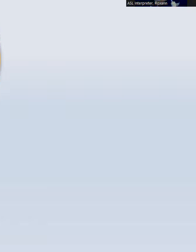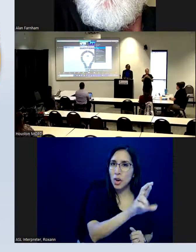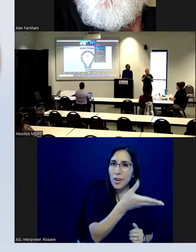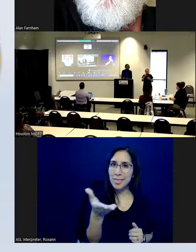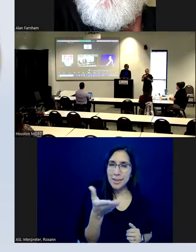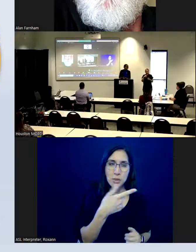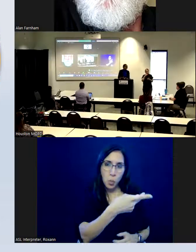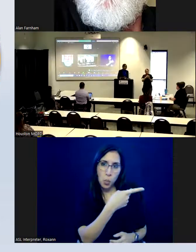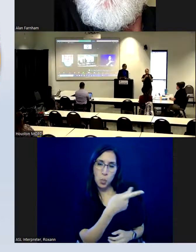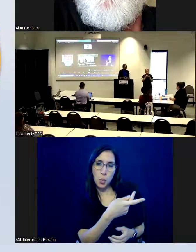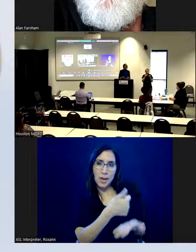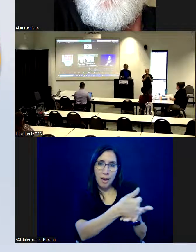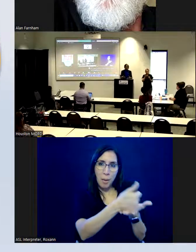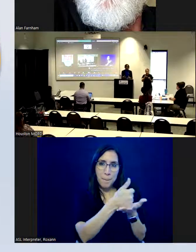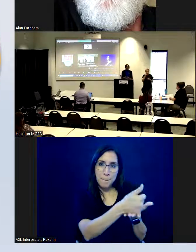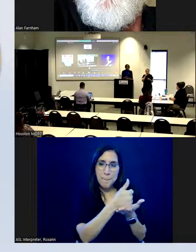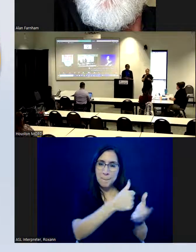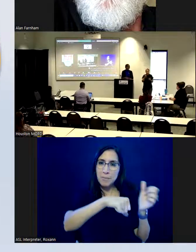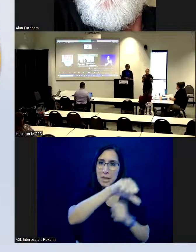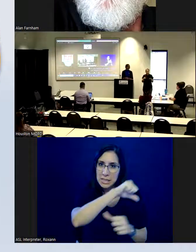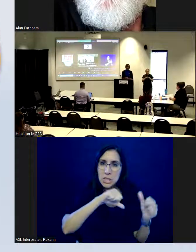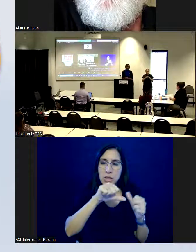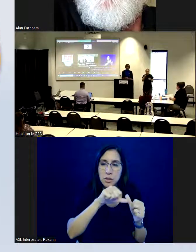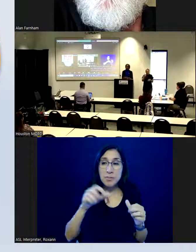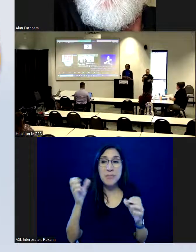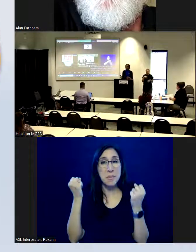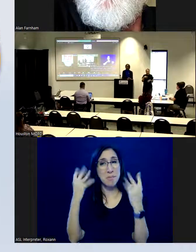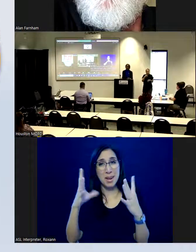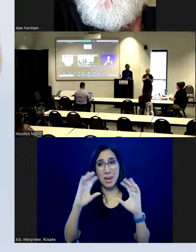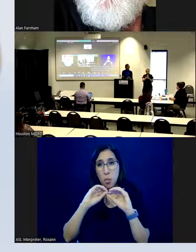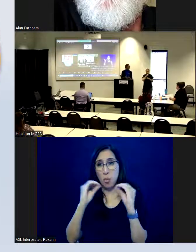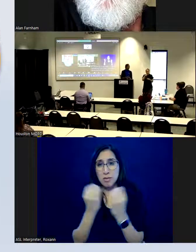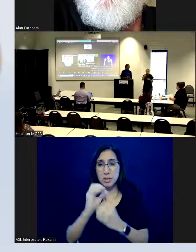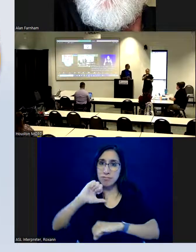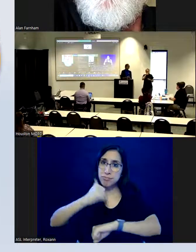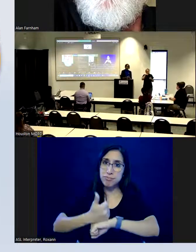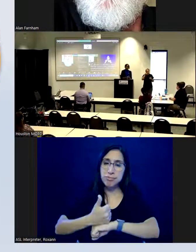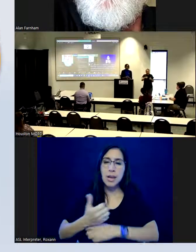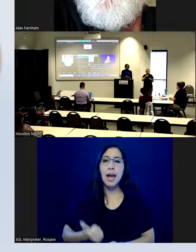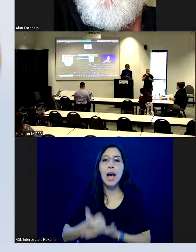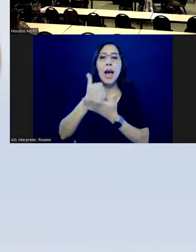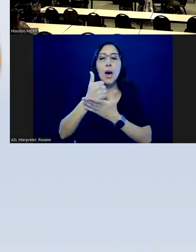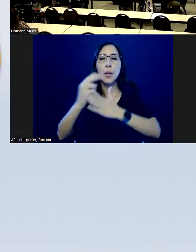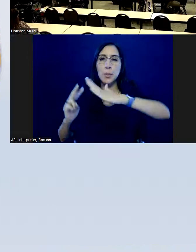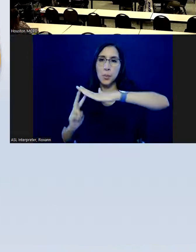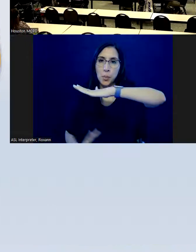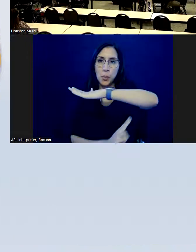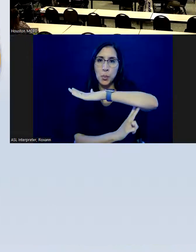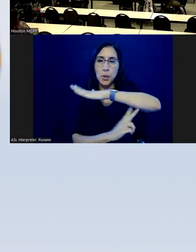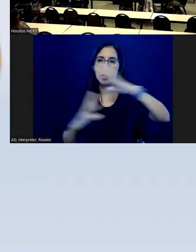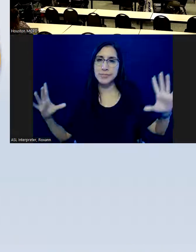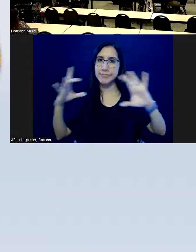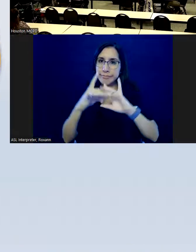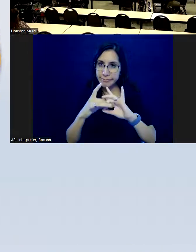There are organizations out there that will bridge that gap and make sure that you don't have, the company doesn't have to go through this